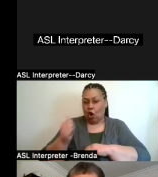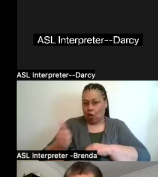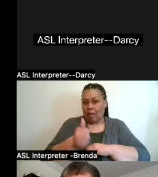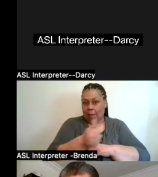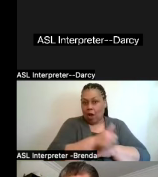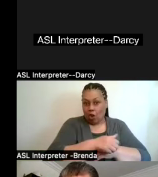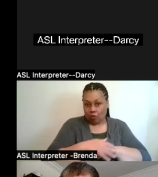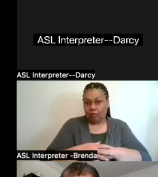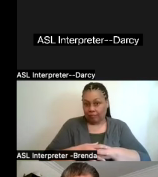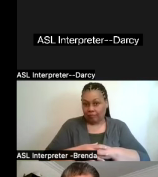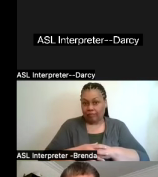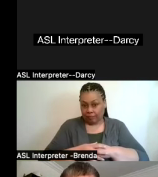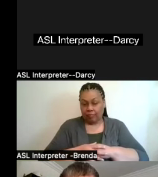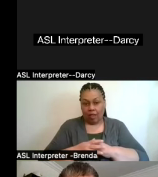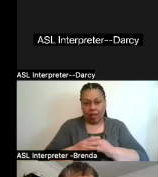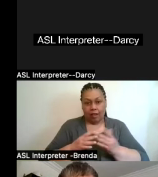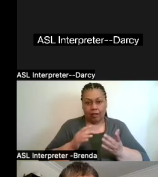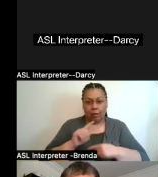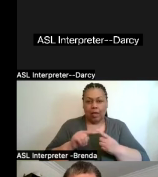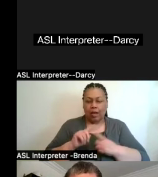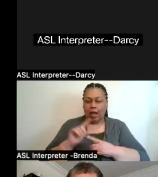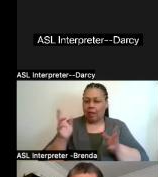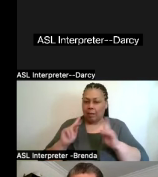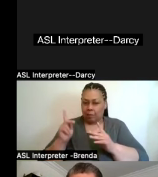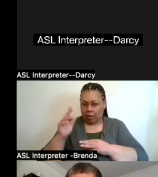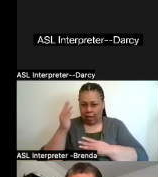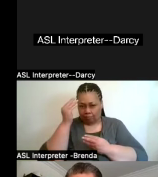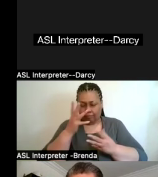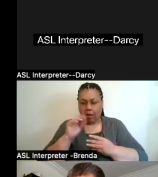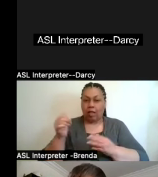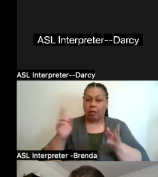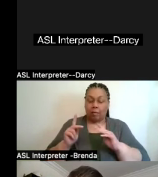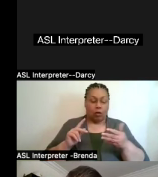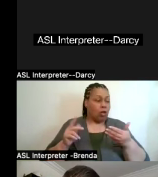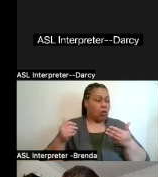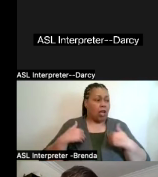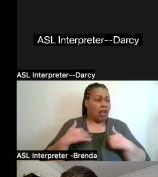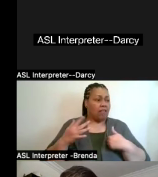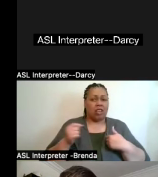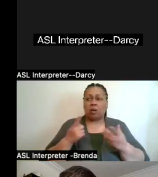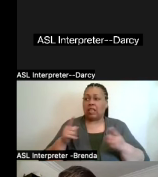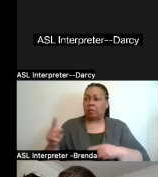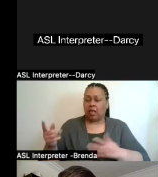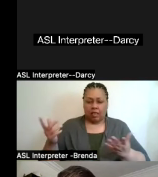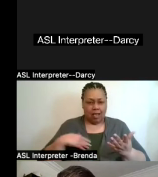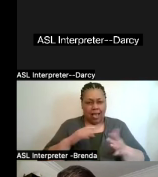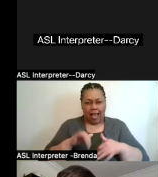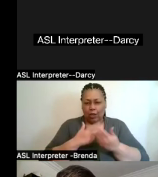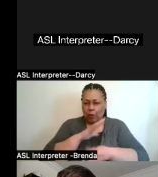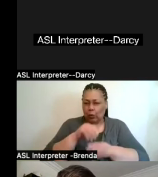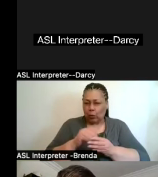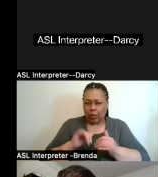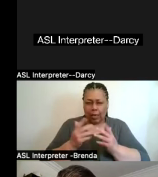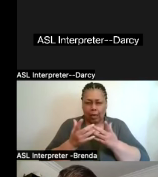when other people who haven't are kind of wondering what's going on. So how do you kind of build that in and coordinate